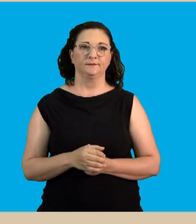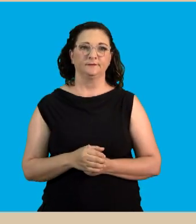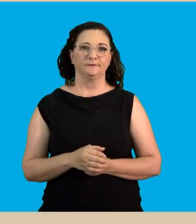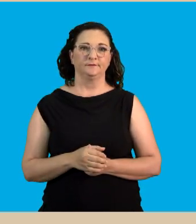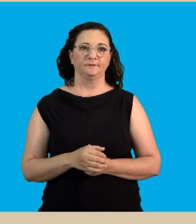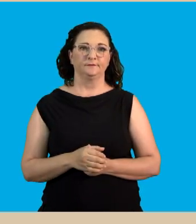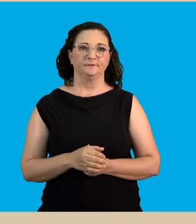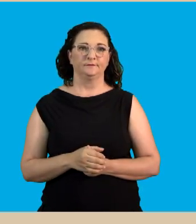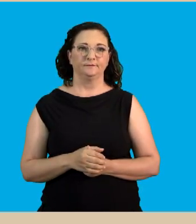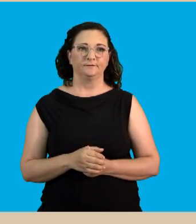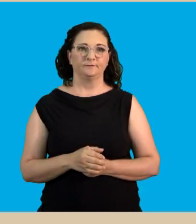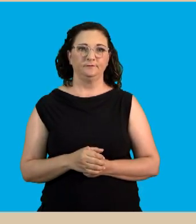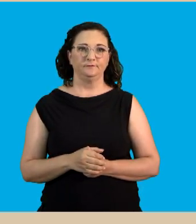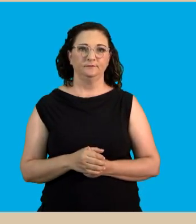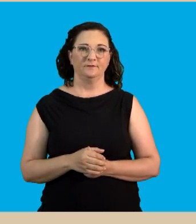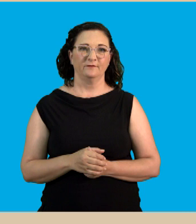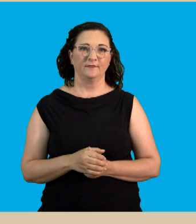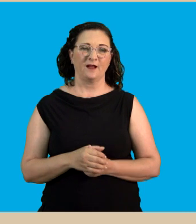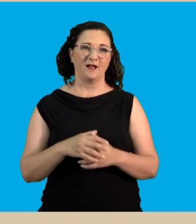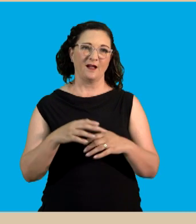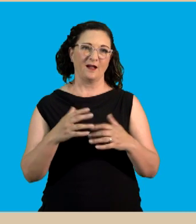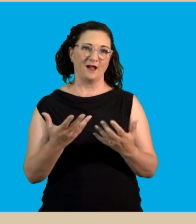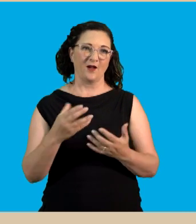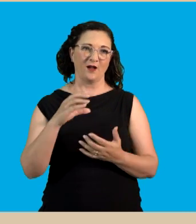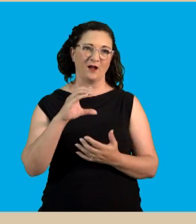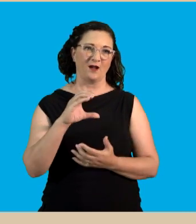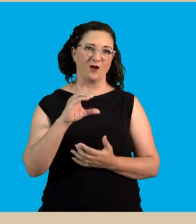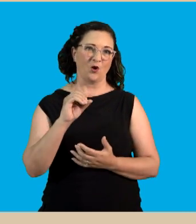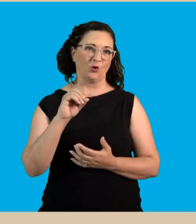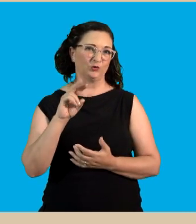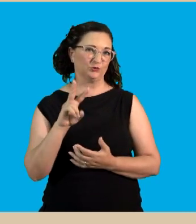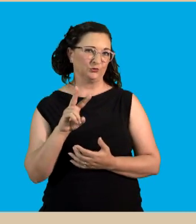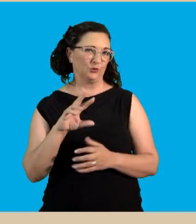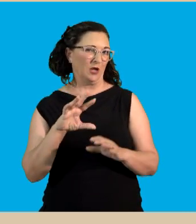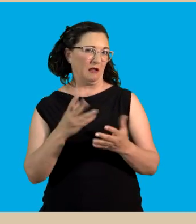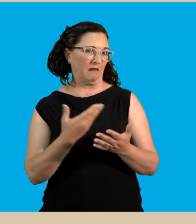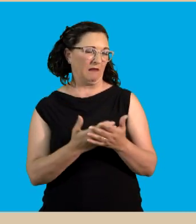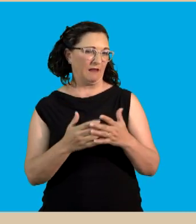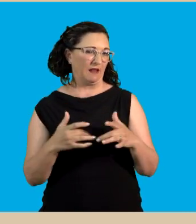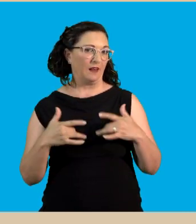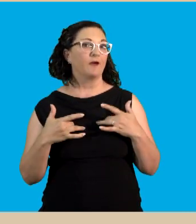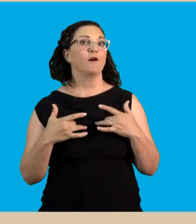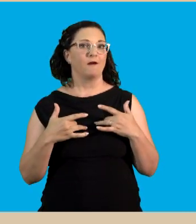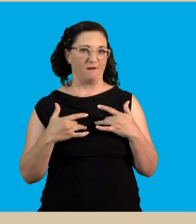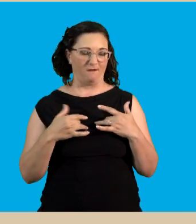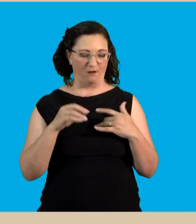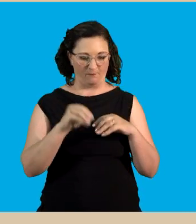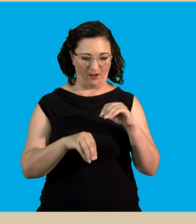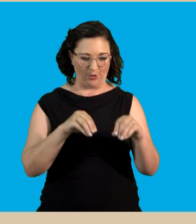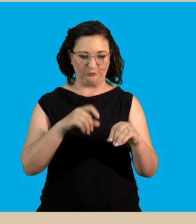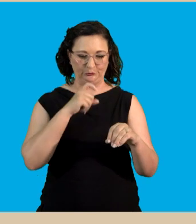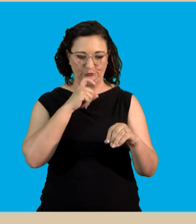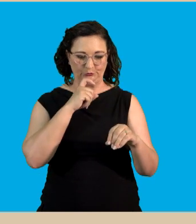Now, how is carbon dioxide suitable for life? Remember, plants use carbon dioxide